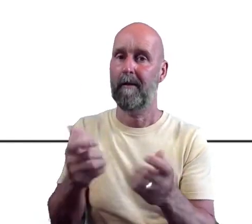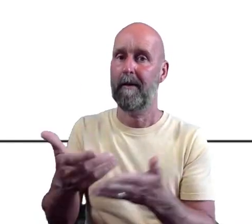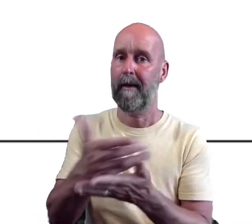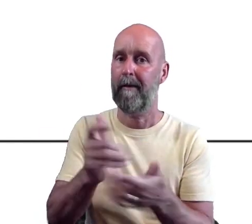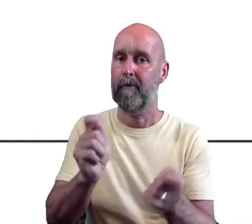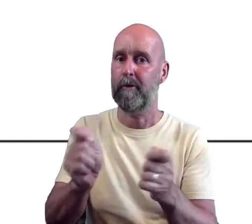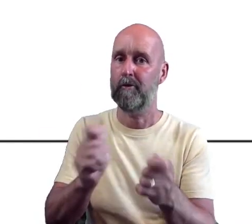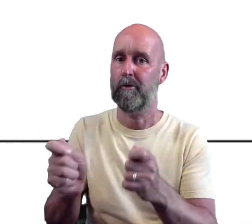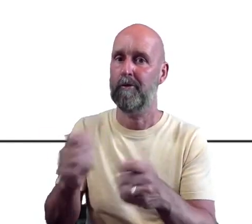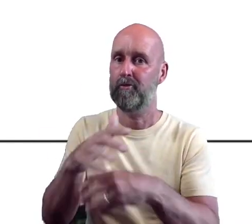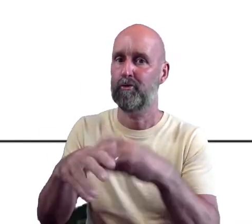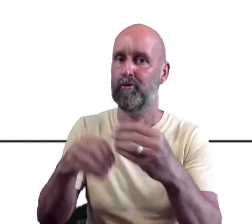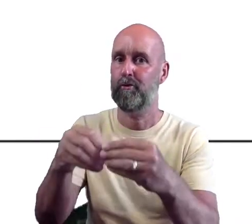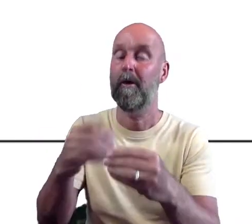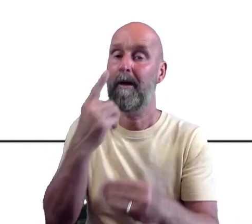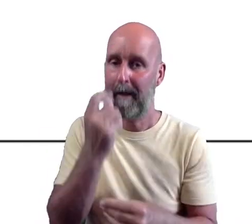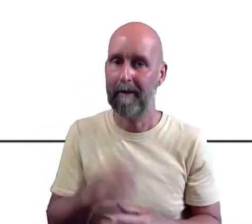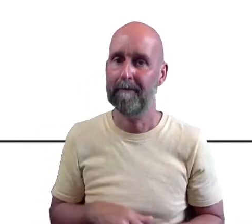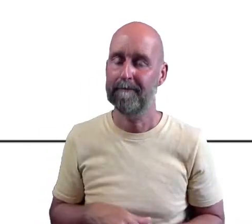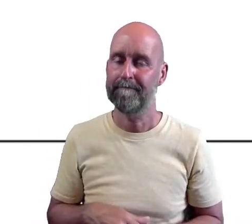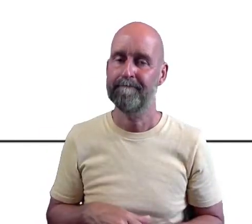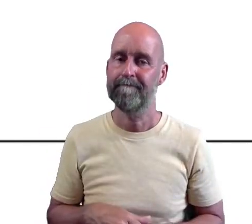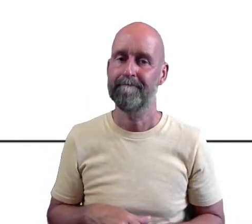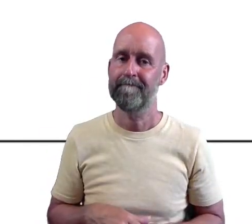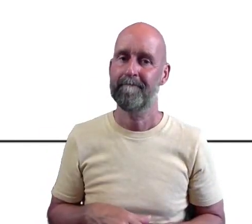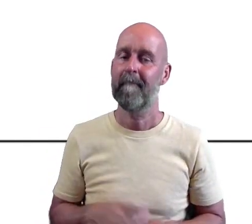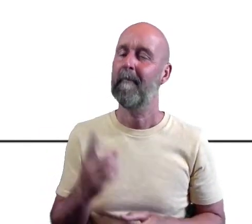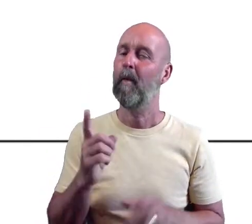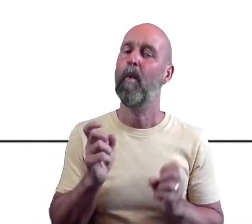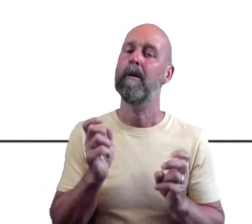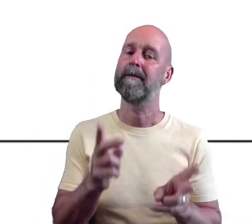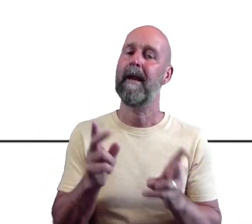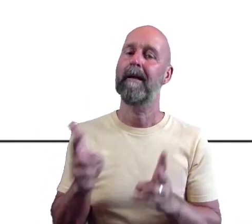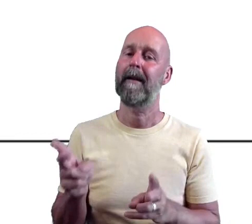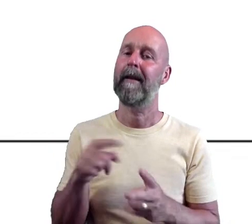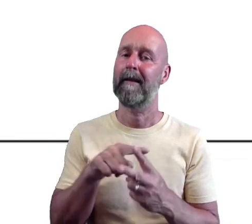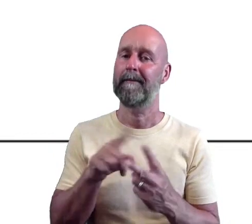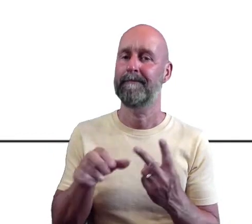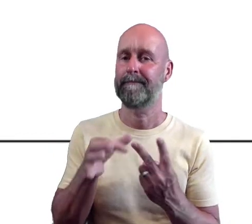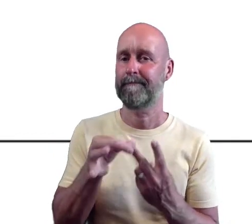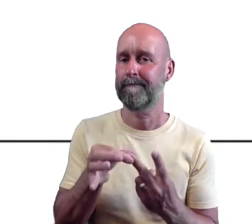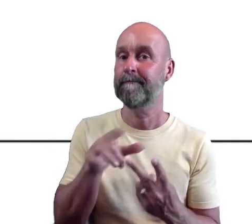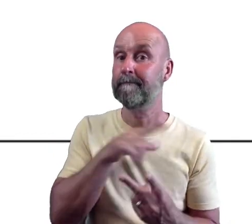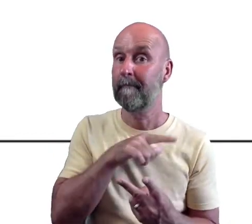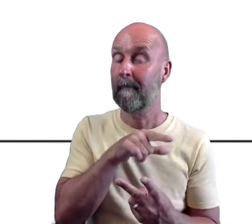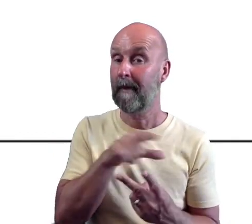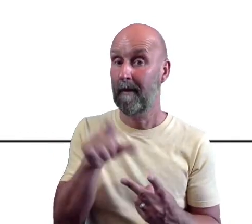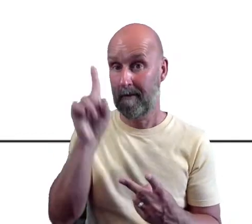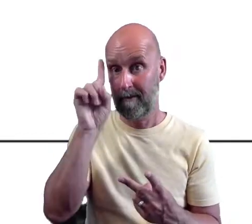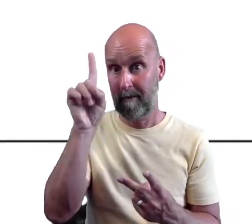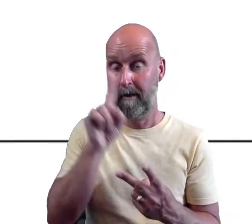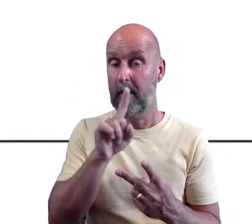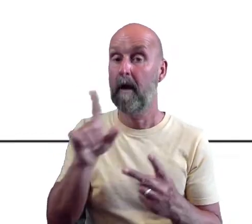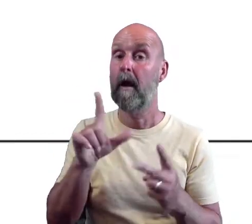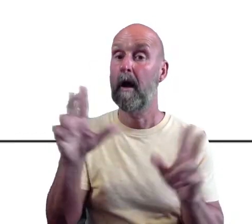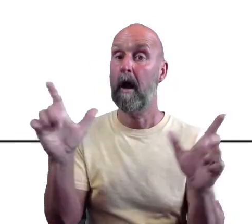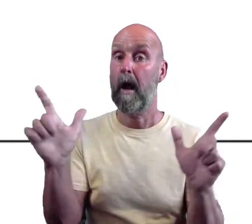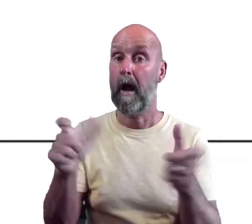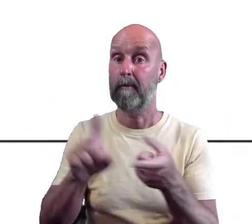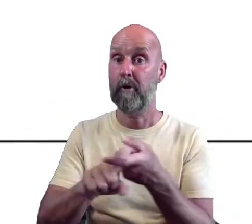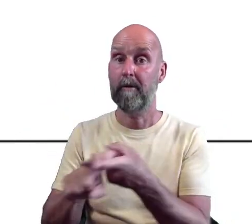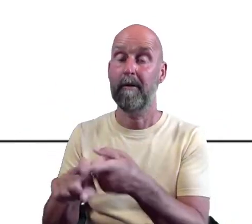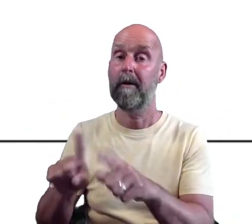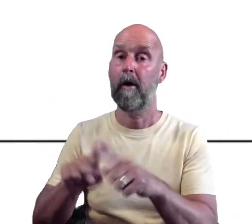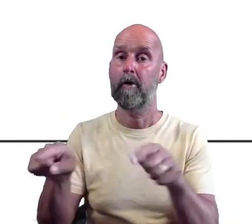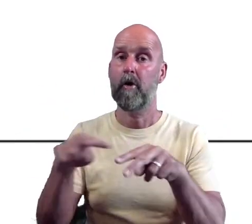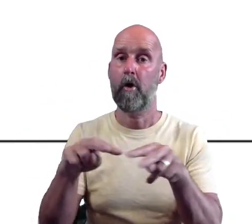assembling. And an effective technique for doing this, for kind of playing with these ideas of abstraction, is juxtaposition.